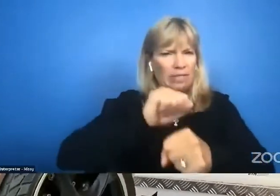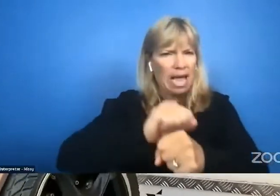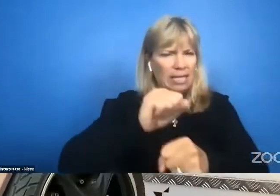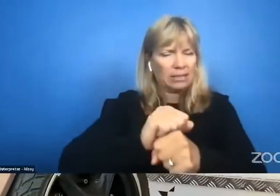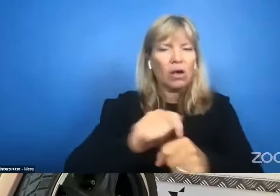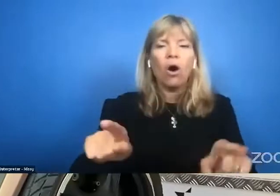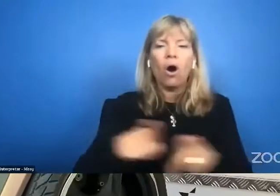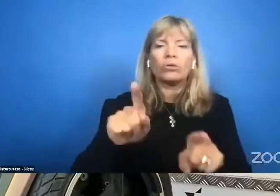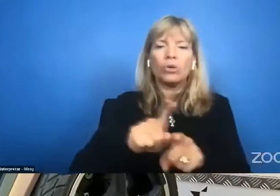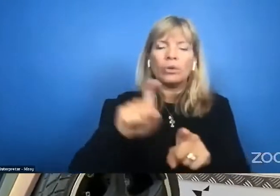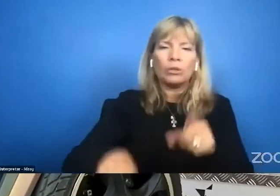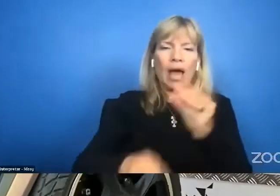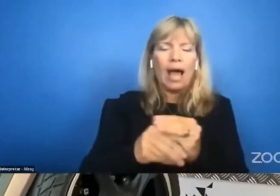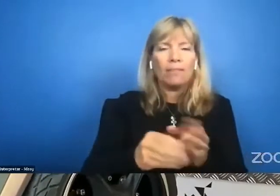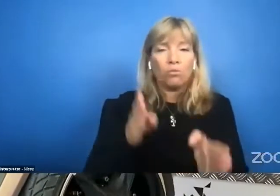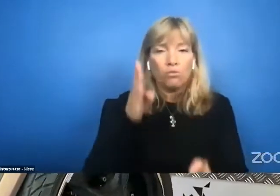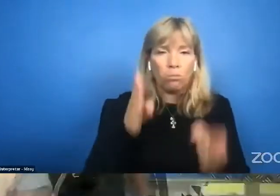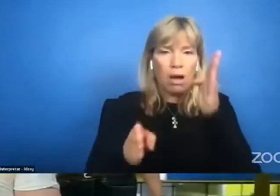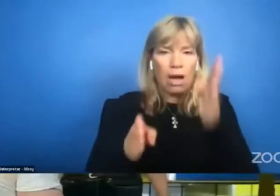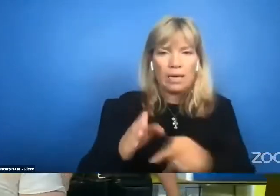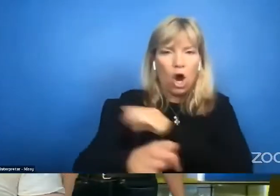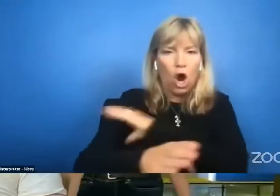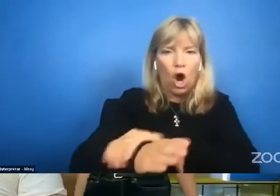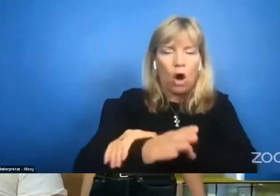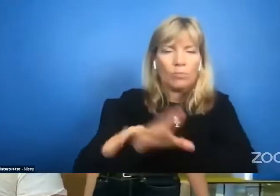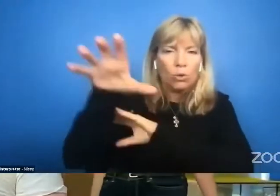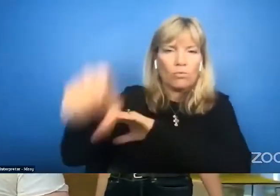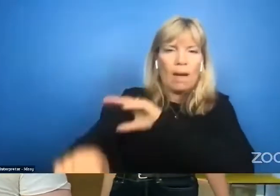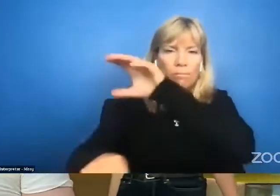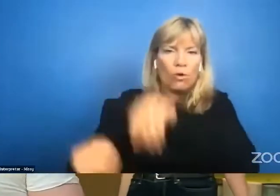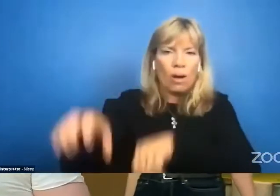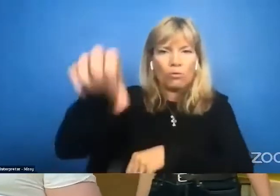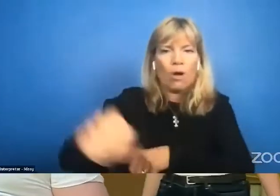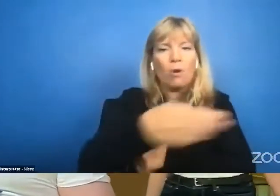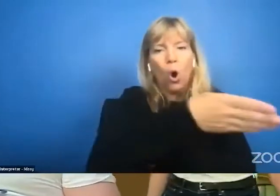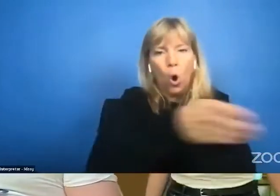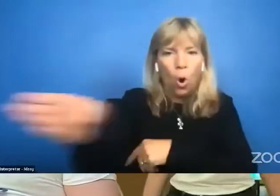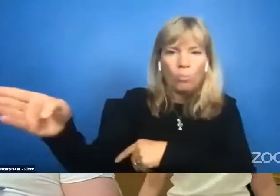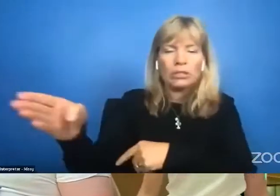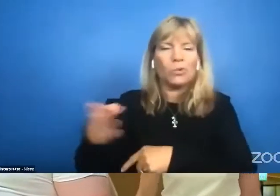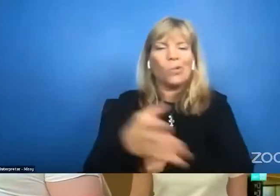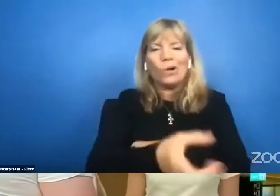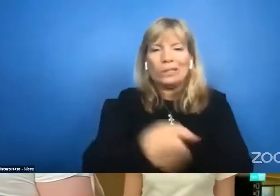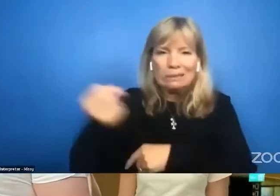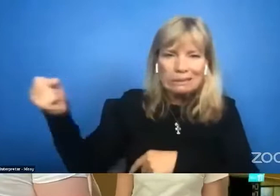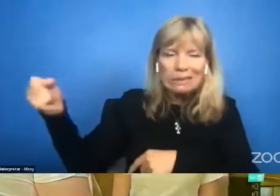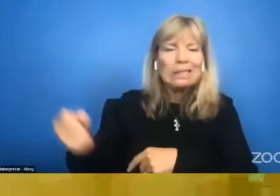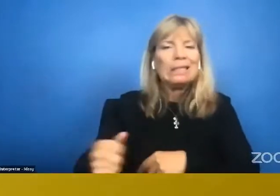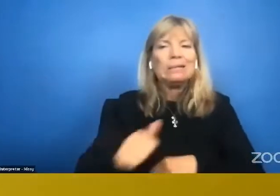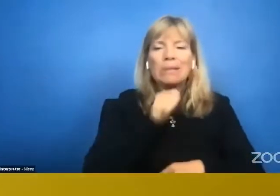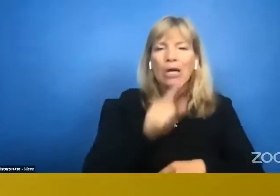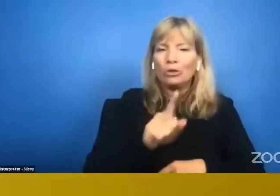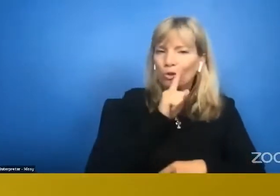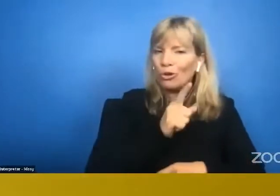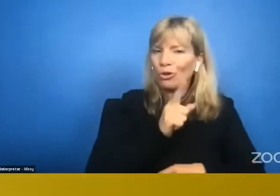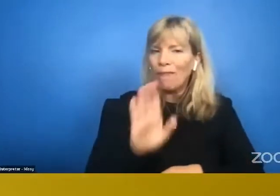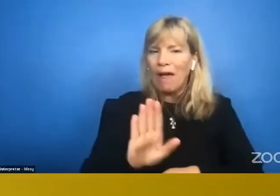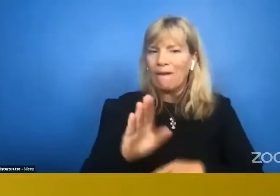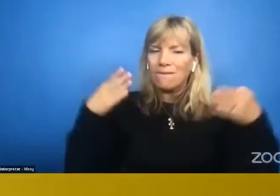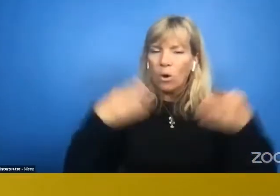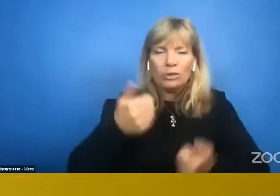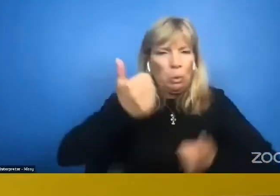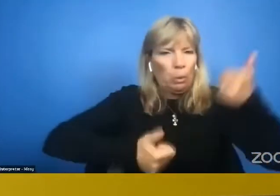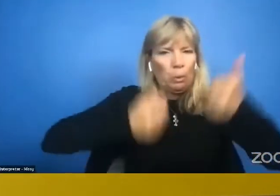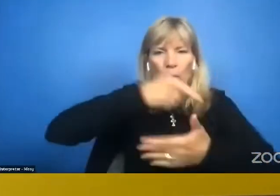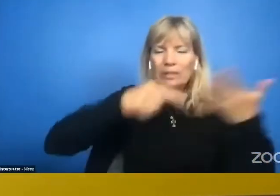grasp objects and open doors. So not sure where they focus on. They are maybe a bit less